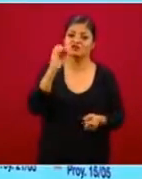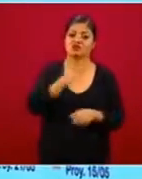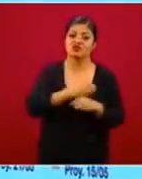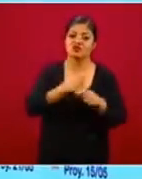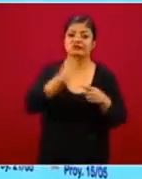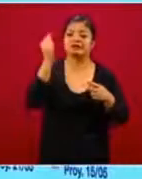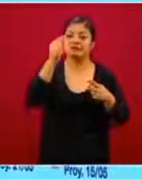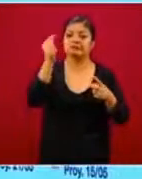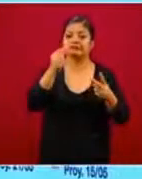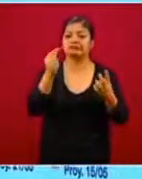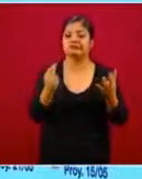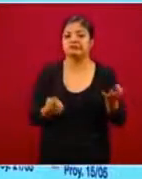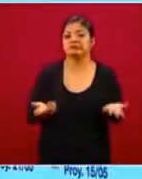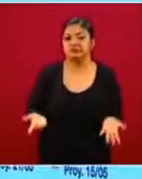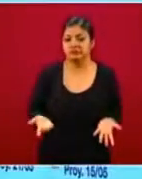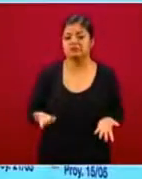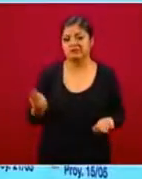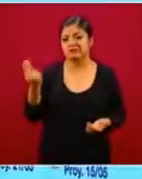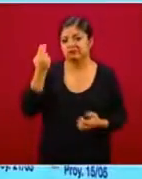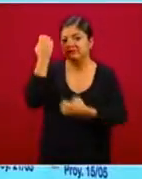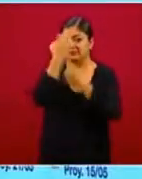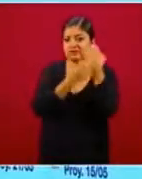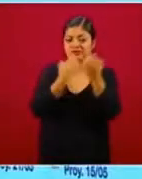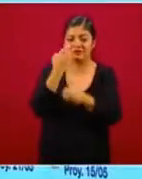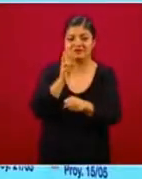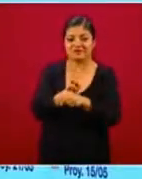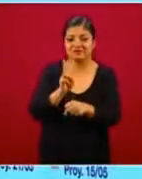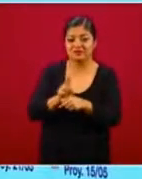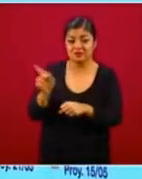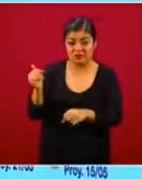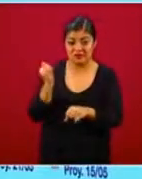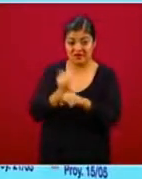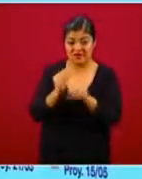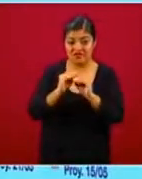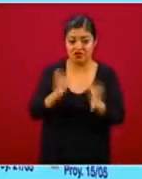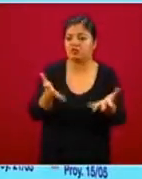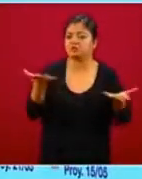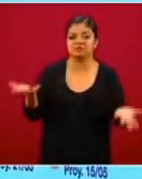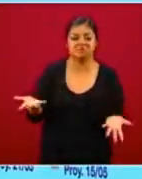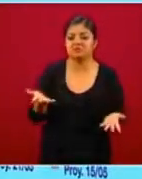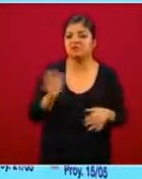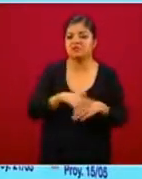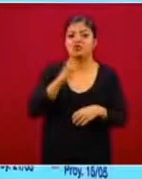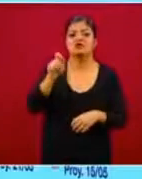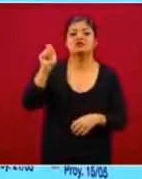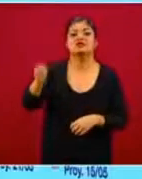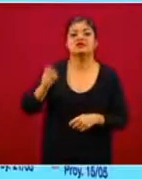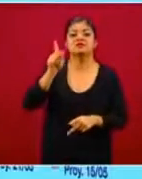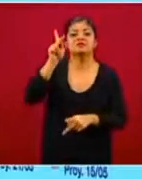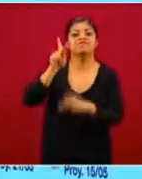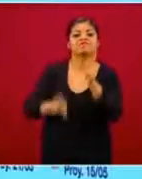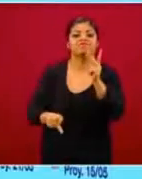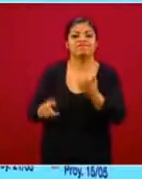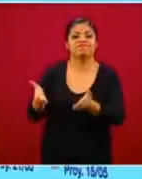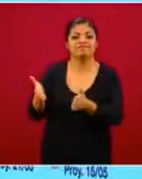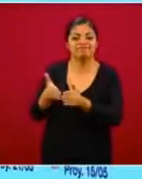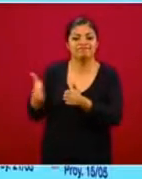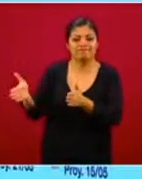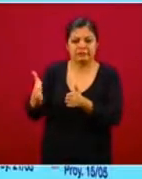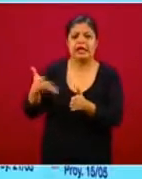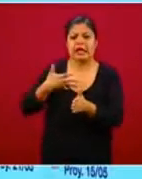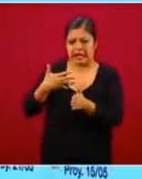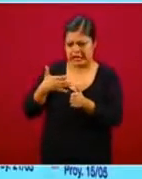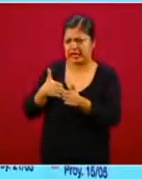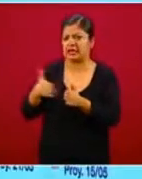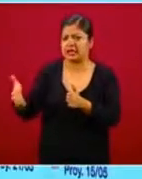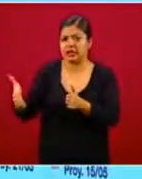lag between confirmation, which depends on a lot of technical elements, and then proceeding from that. And so there's no information to